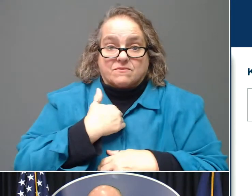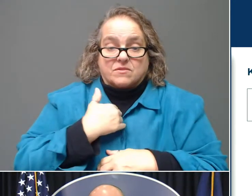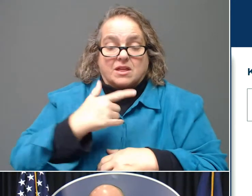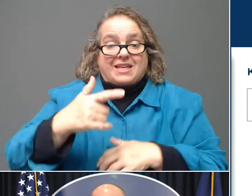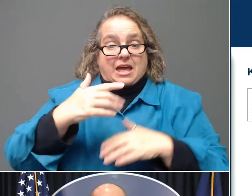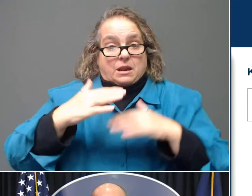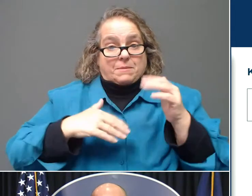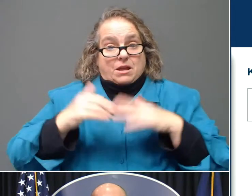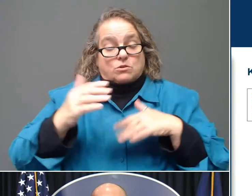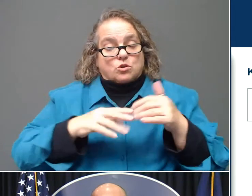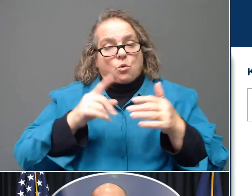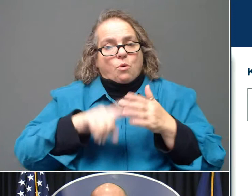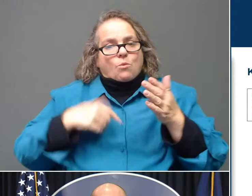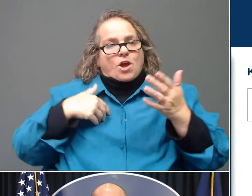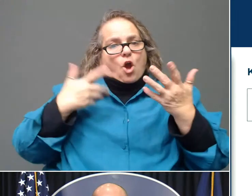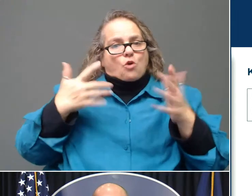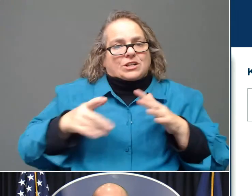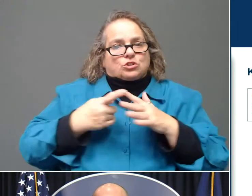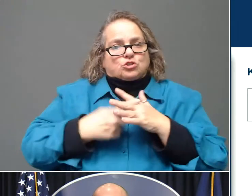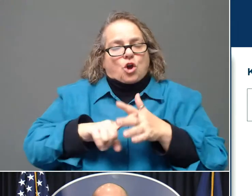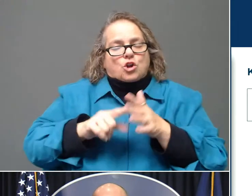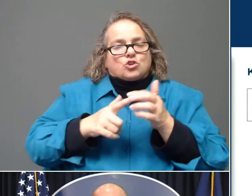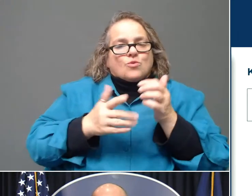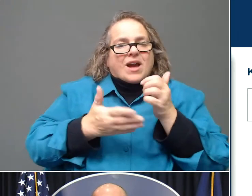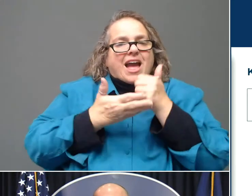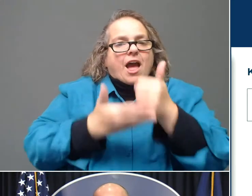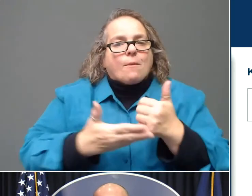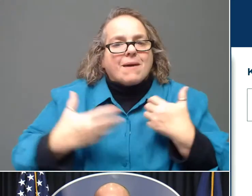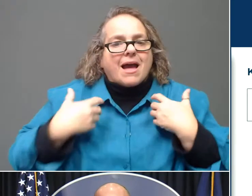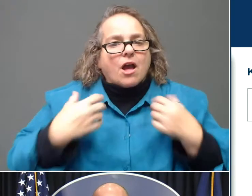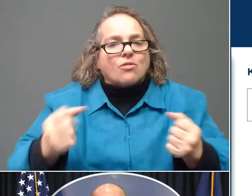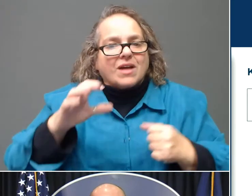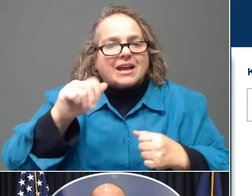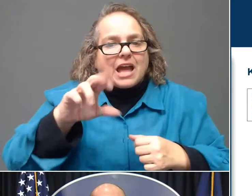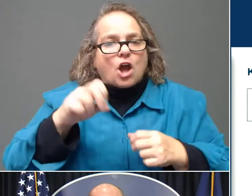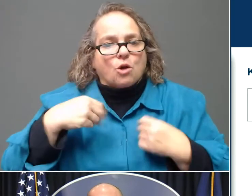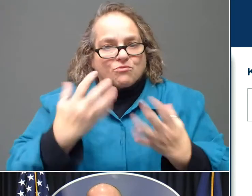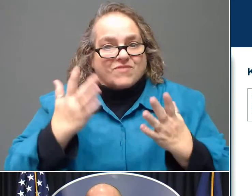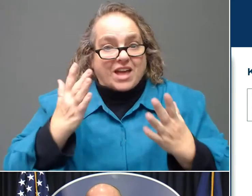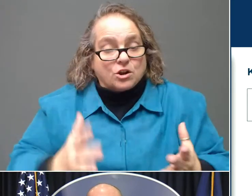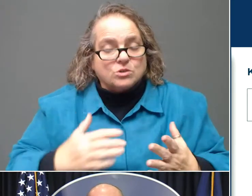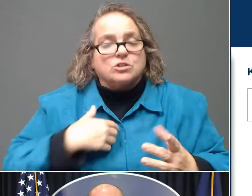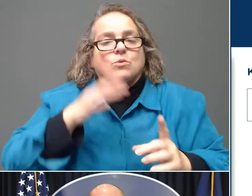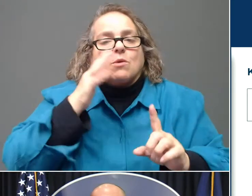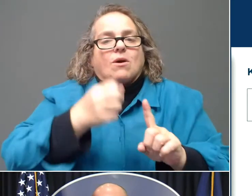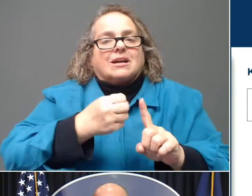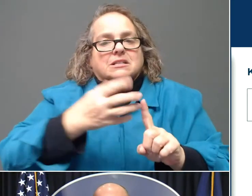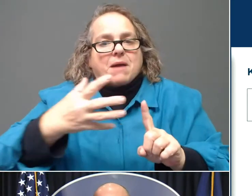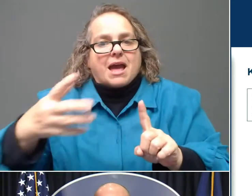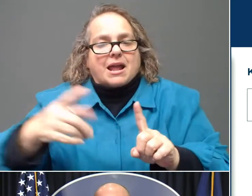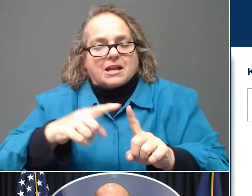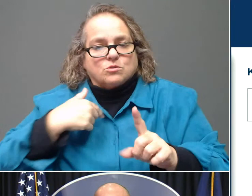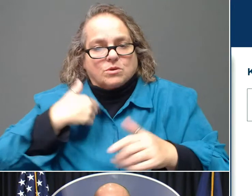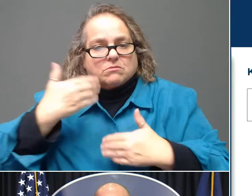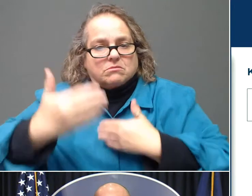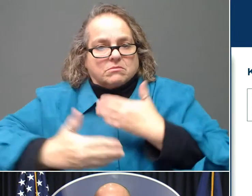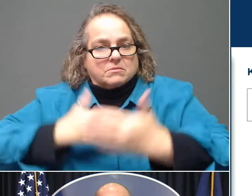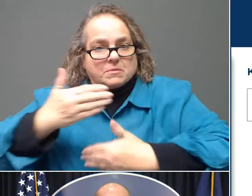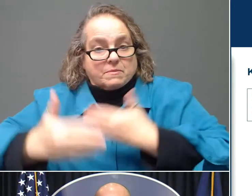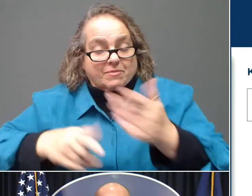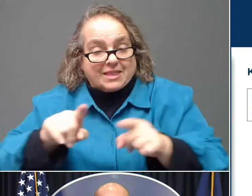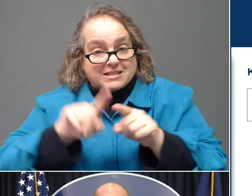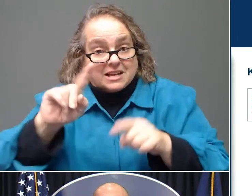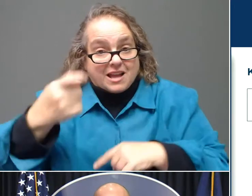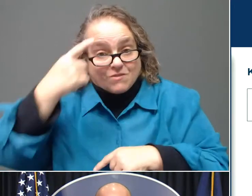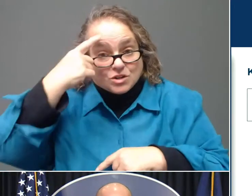started to try to help healthcare providers, and we'll expand on this going forward, as the Governor said. And we look forward in the